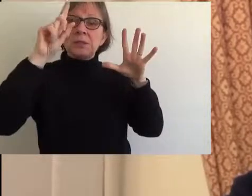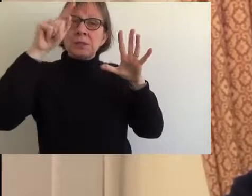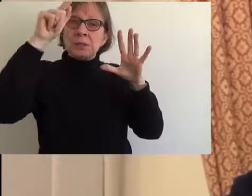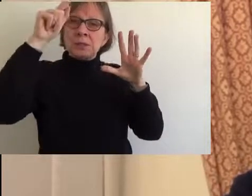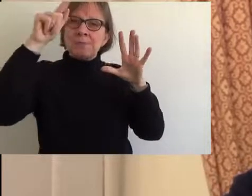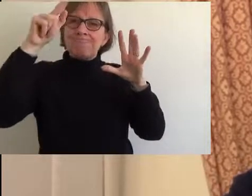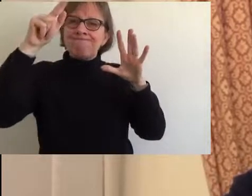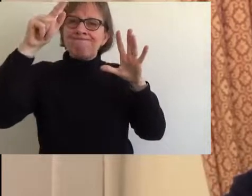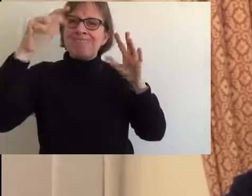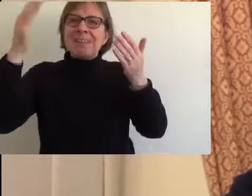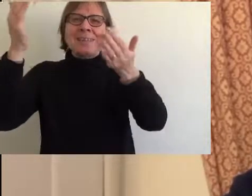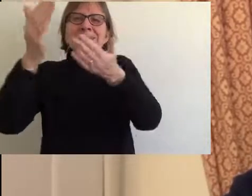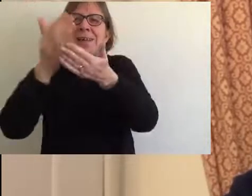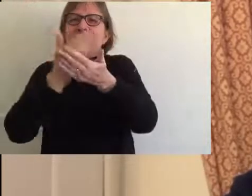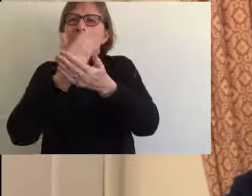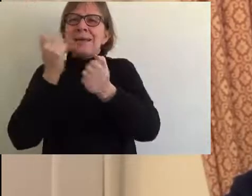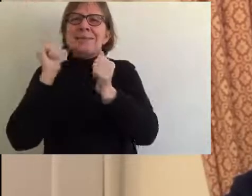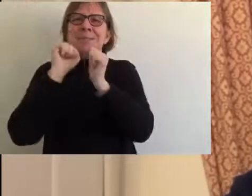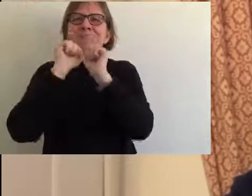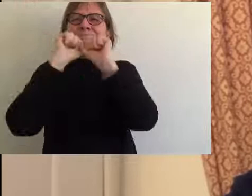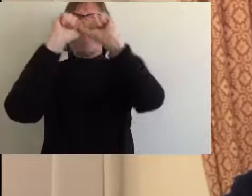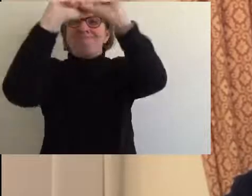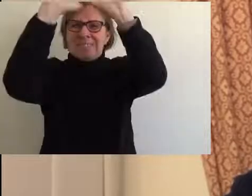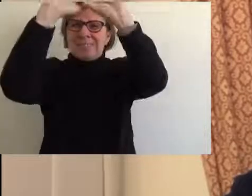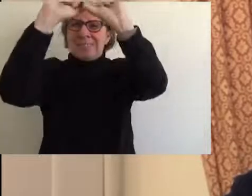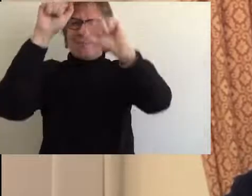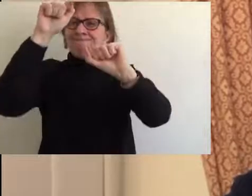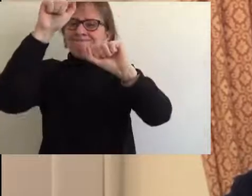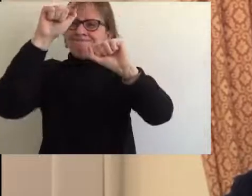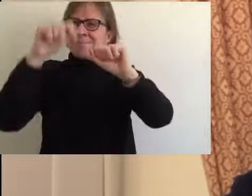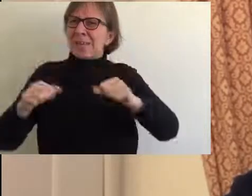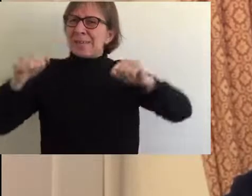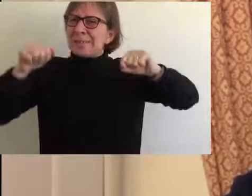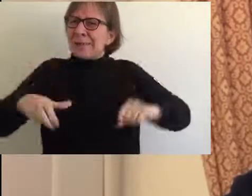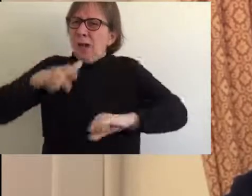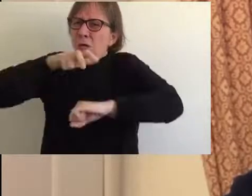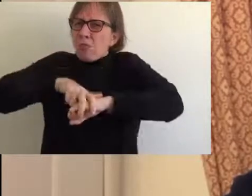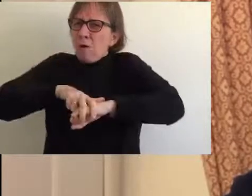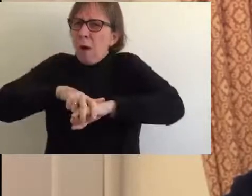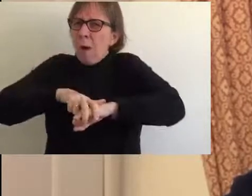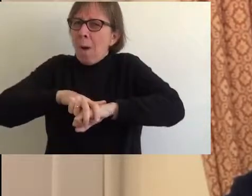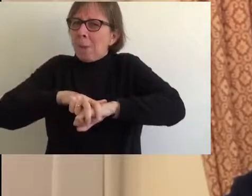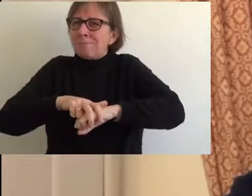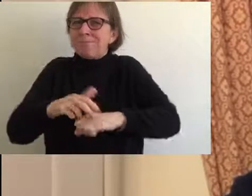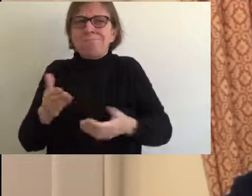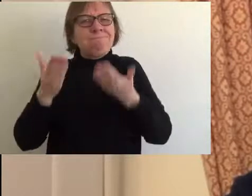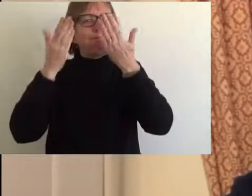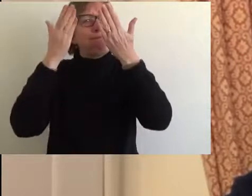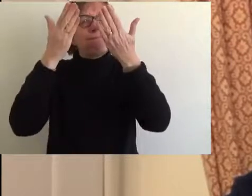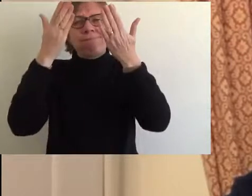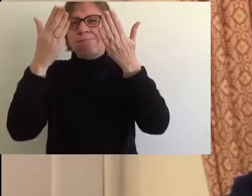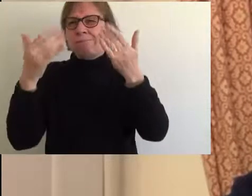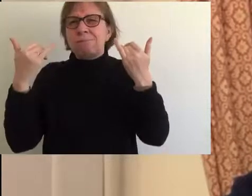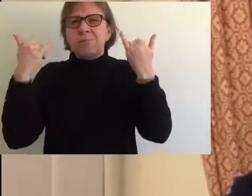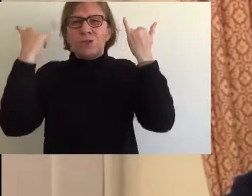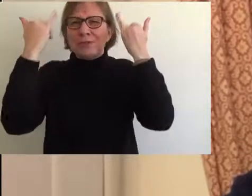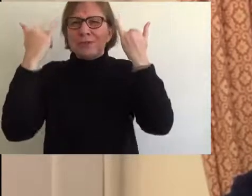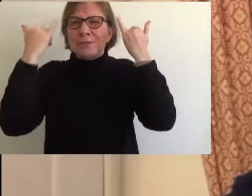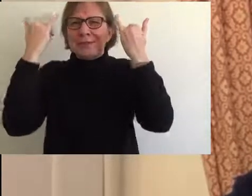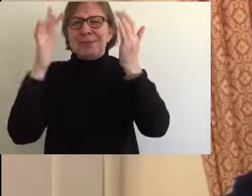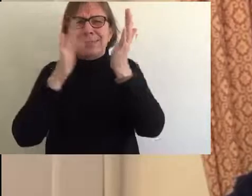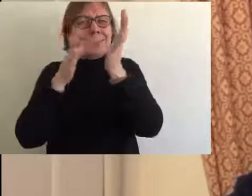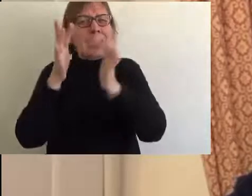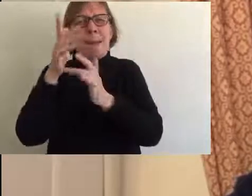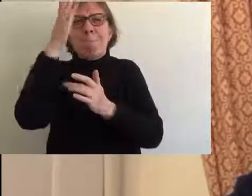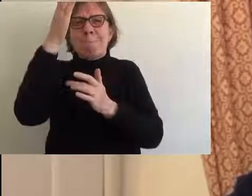voice, "Salvation belongs to our God who sits on the throne and to the Lamb." All